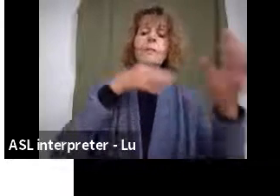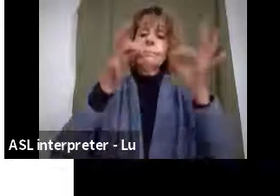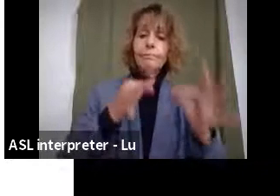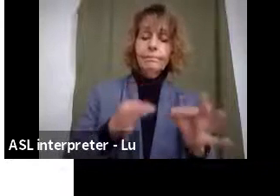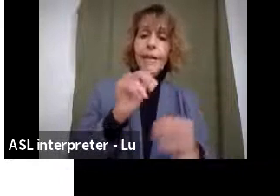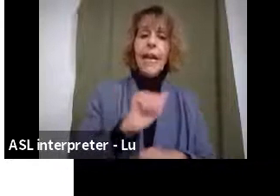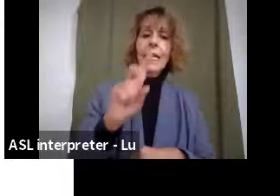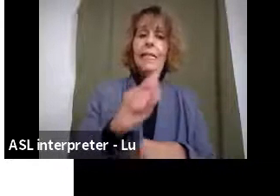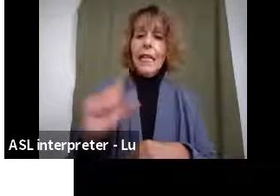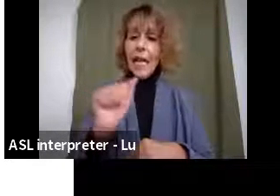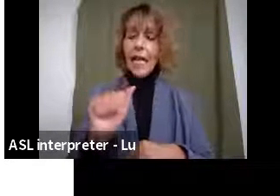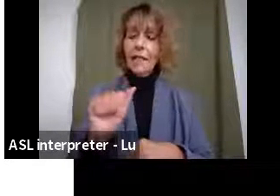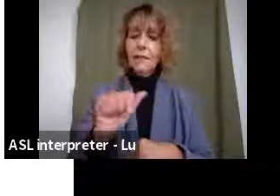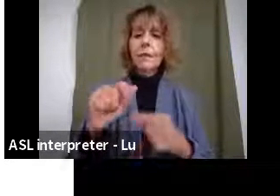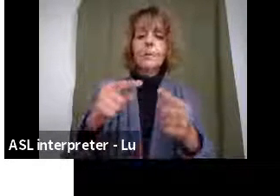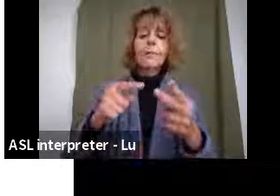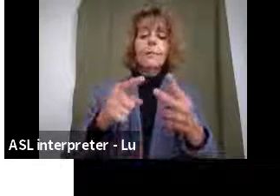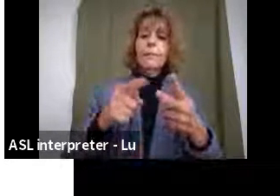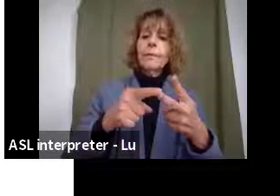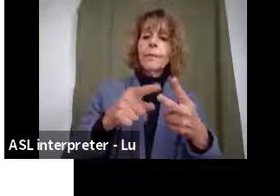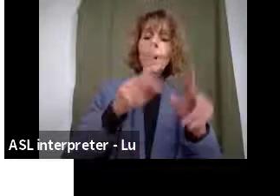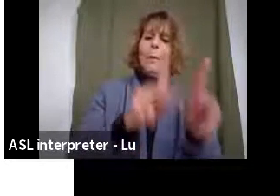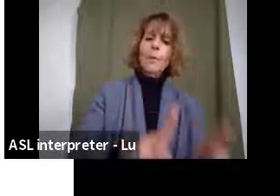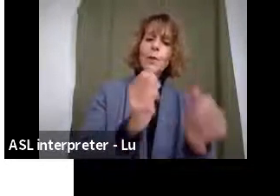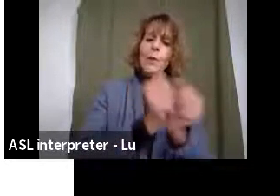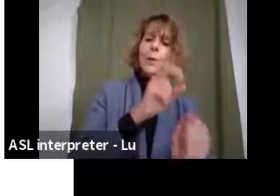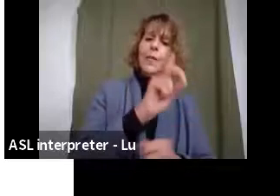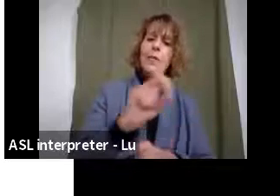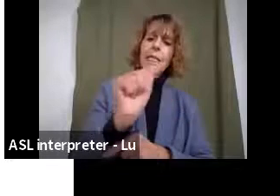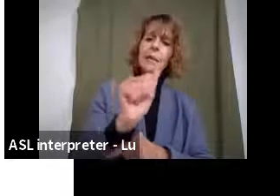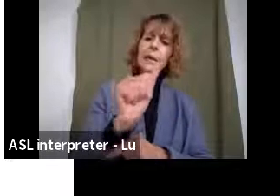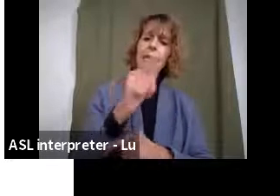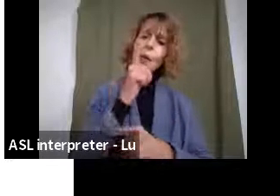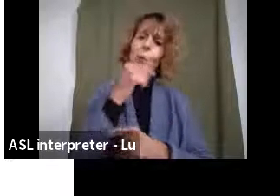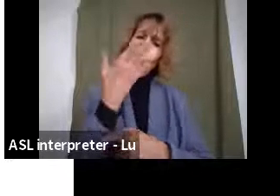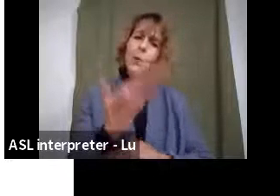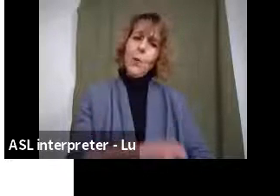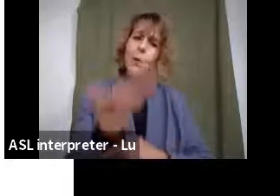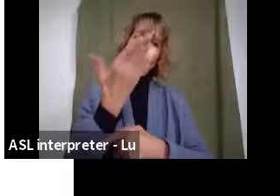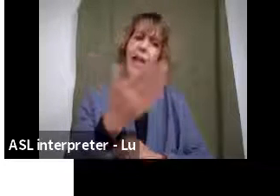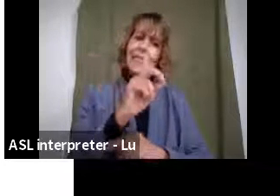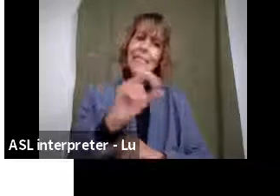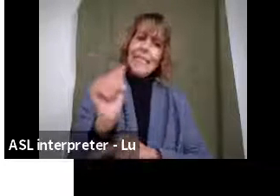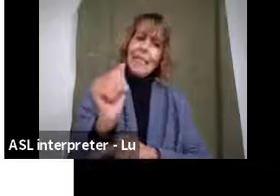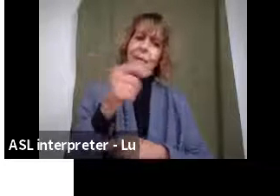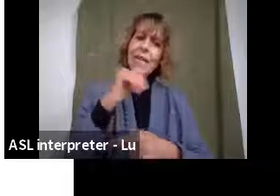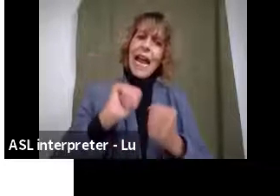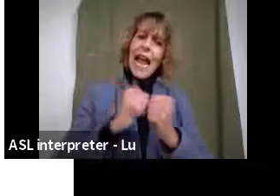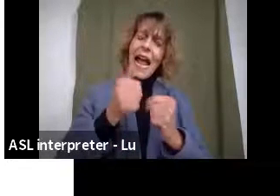about effective communication and auxiliary aids and services. Kathy will take over at